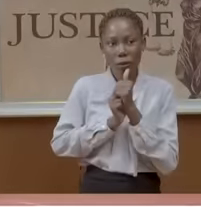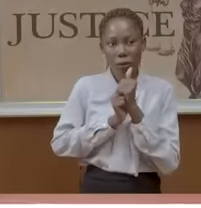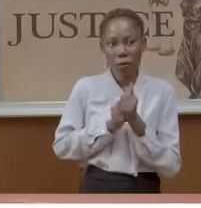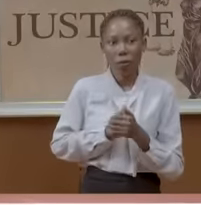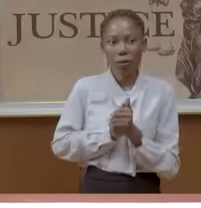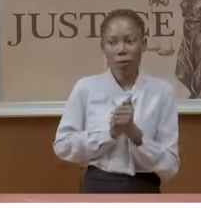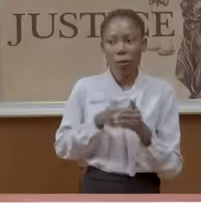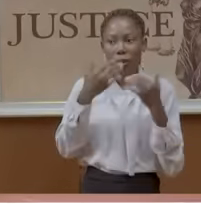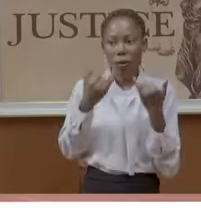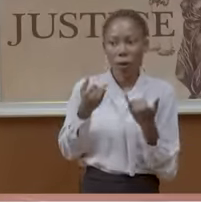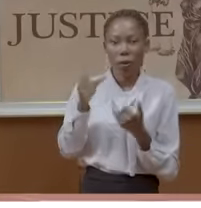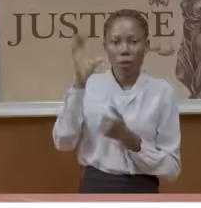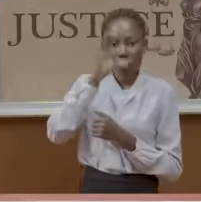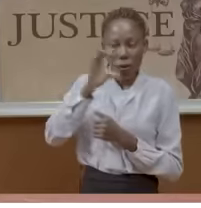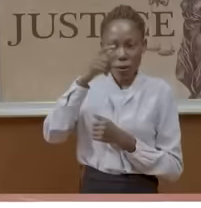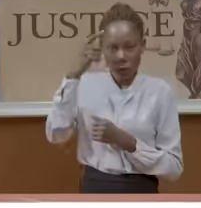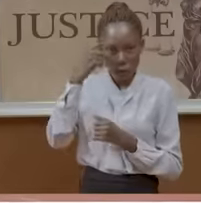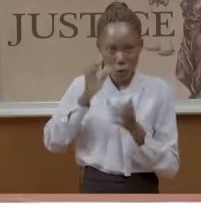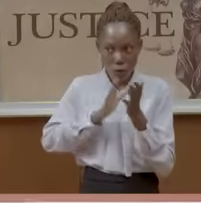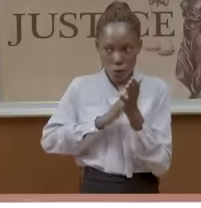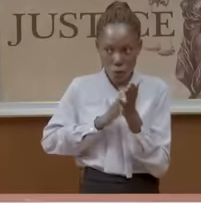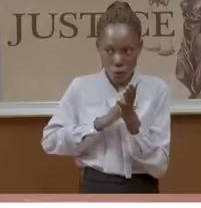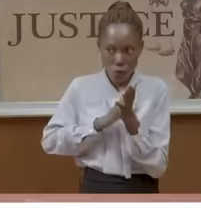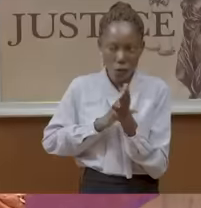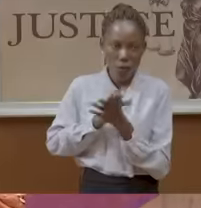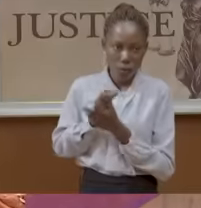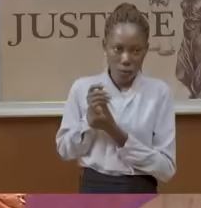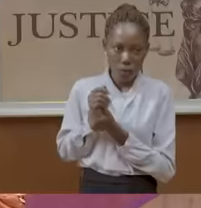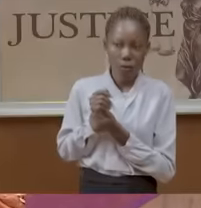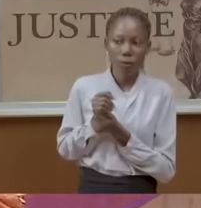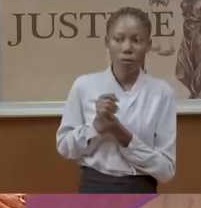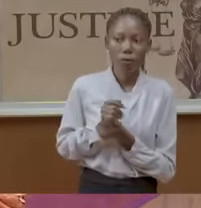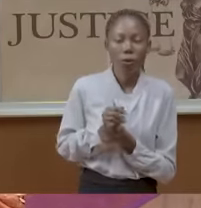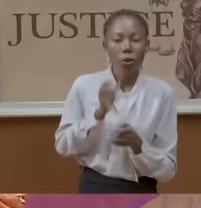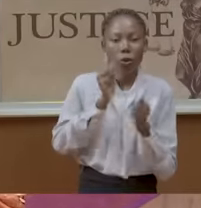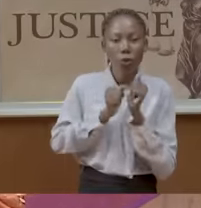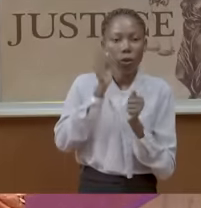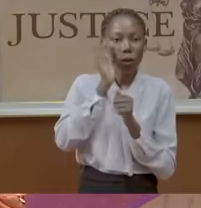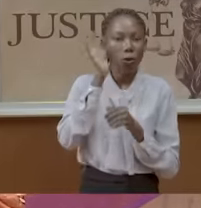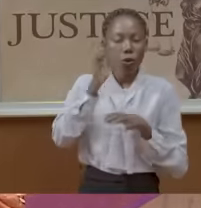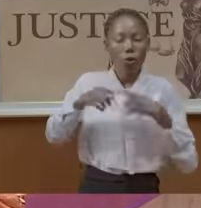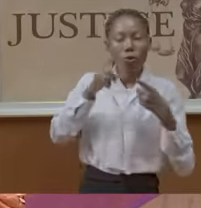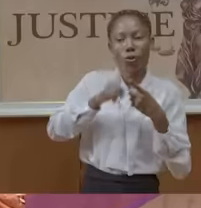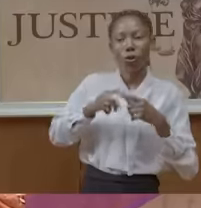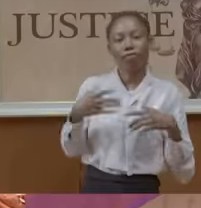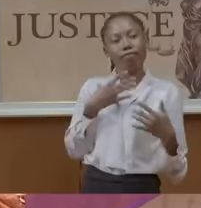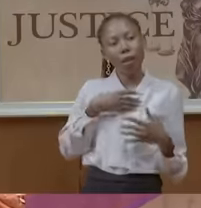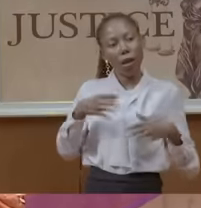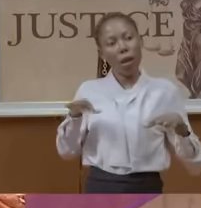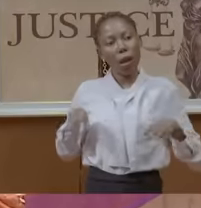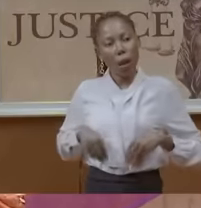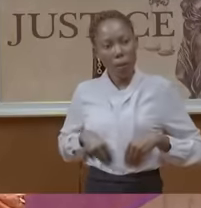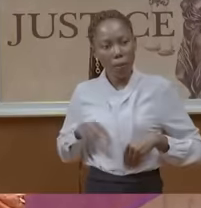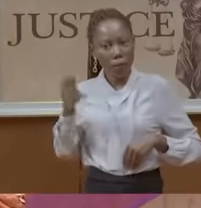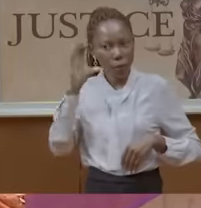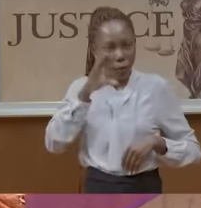children look for admission. The two children, the ones that are going to a higher institution now. Let